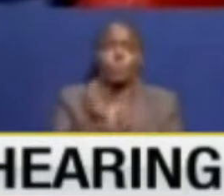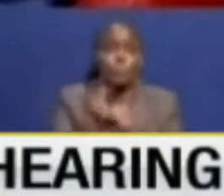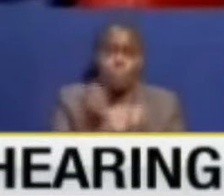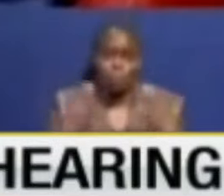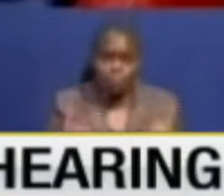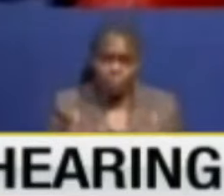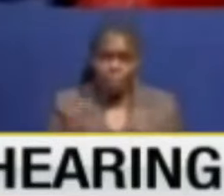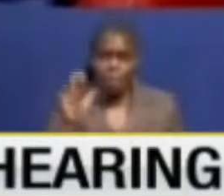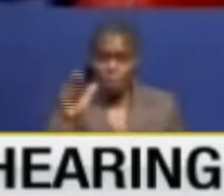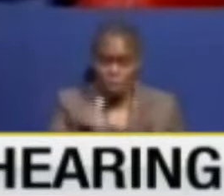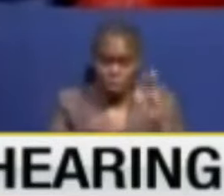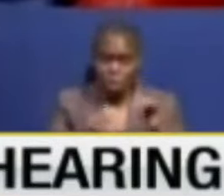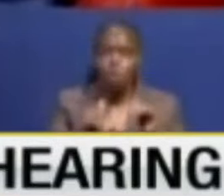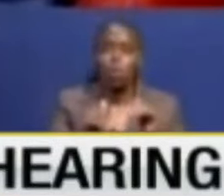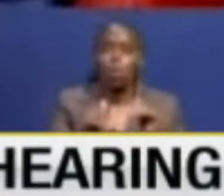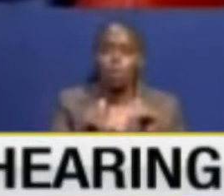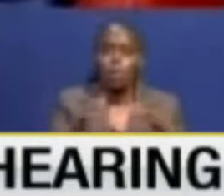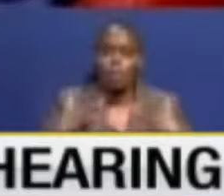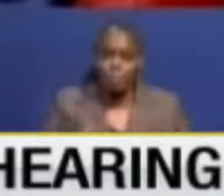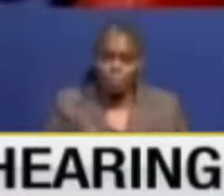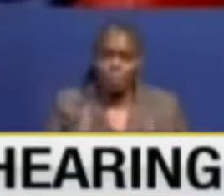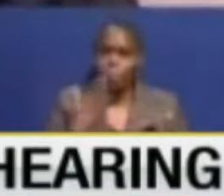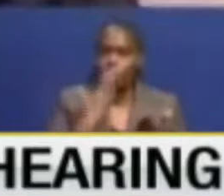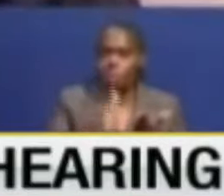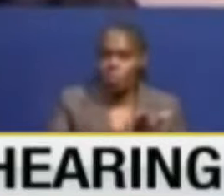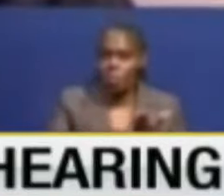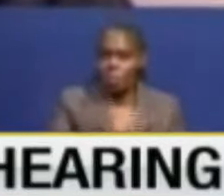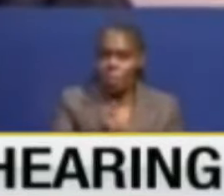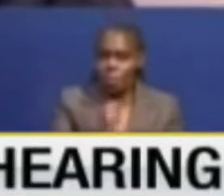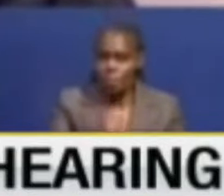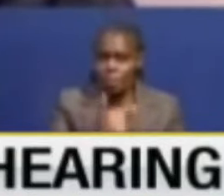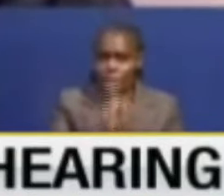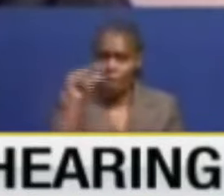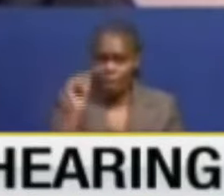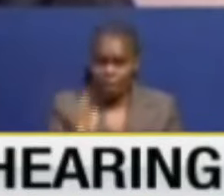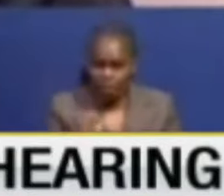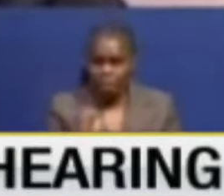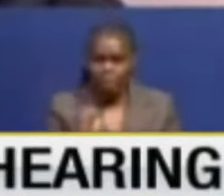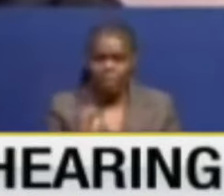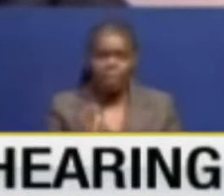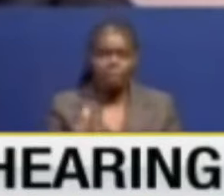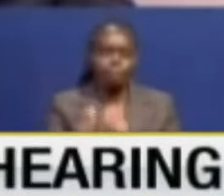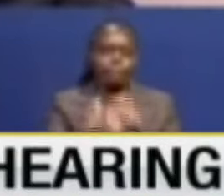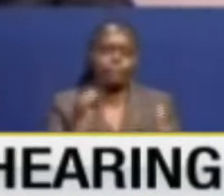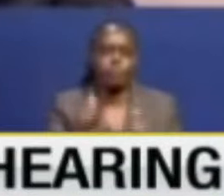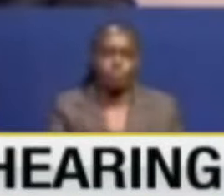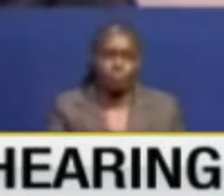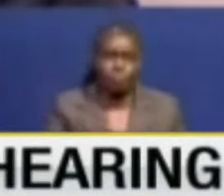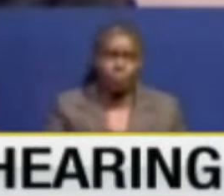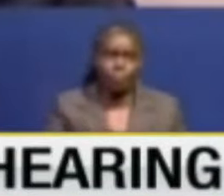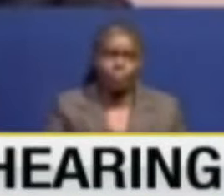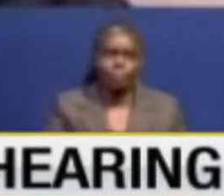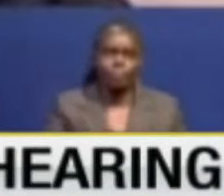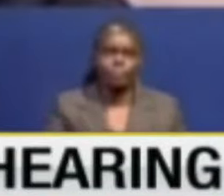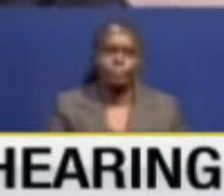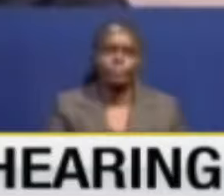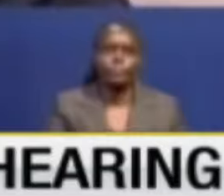the county assembly, summons issued, recommendation made, and the governor declines with